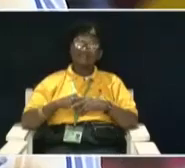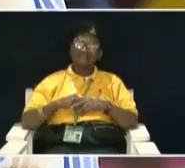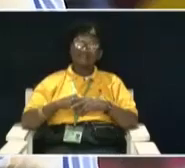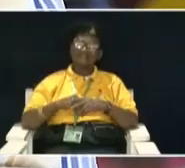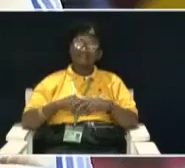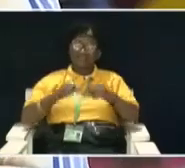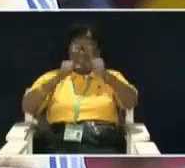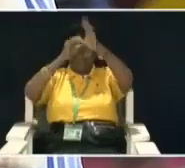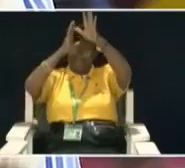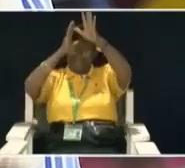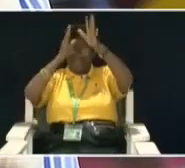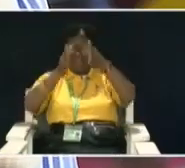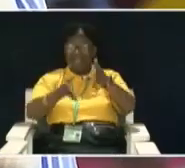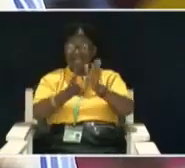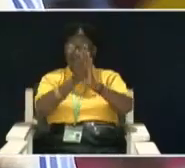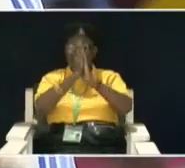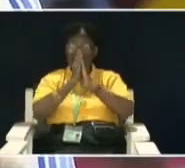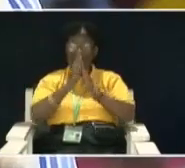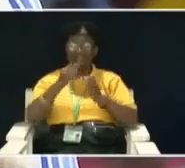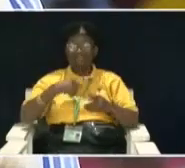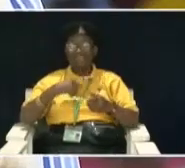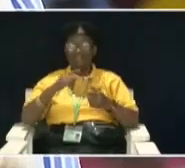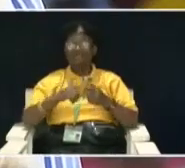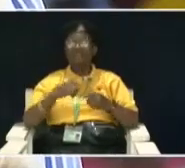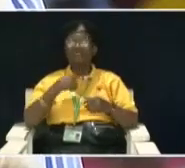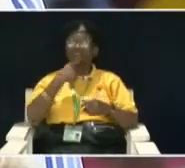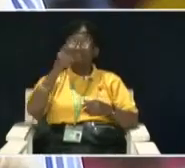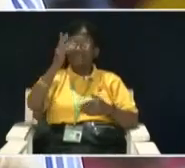Daddy asked me to tell someone.